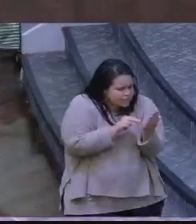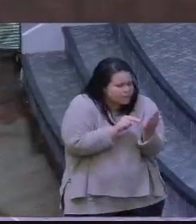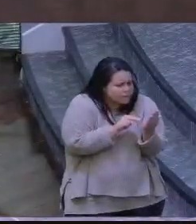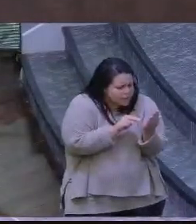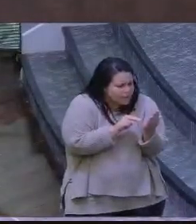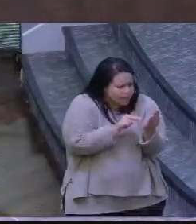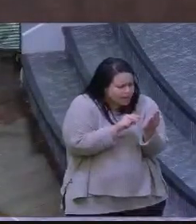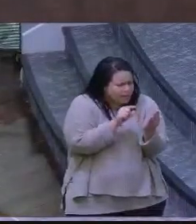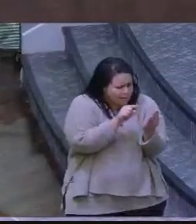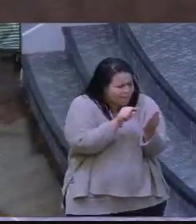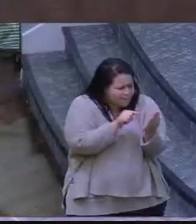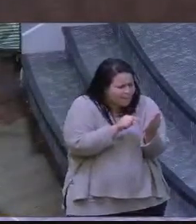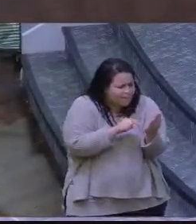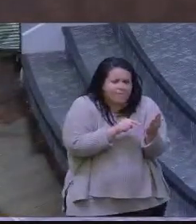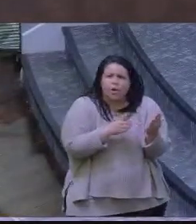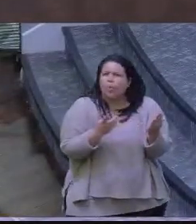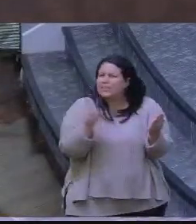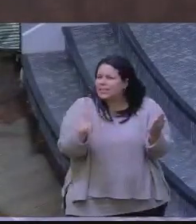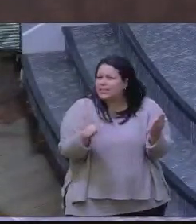necessary,